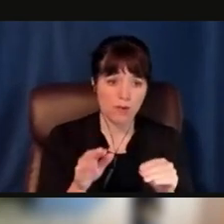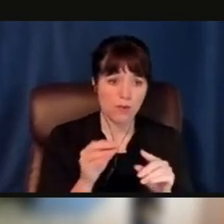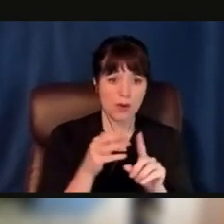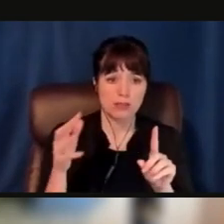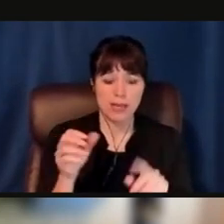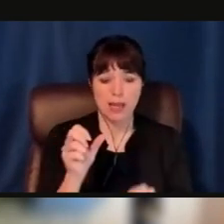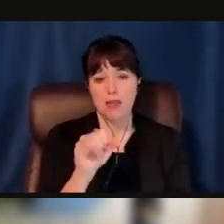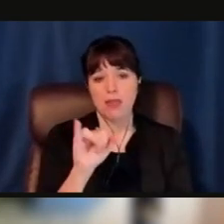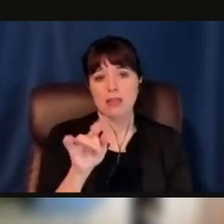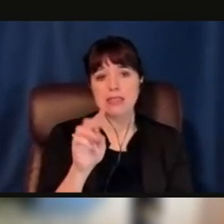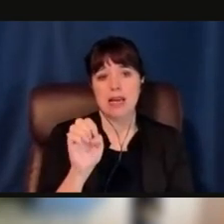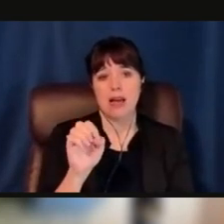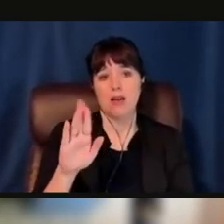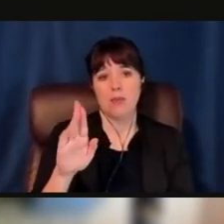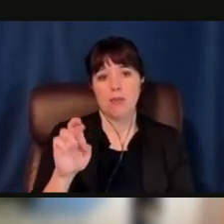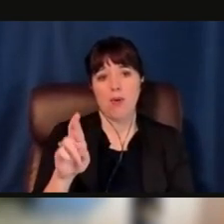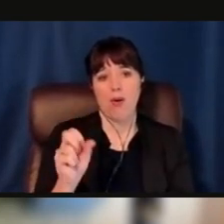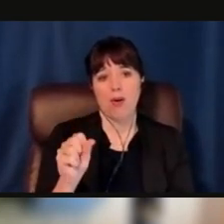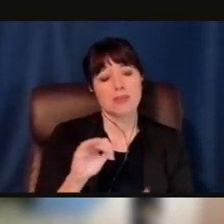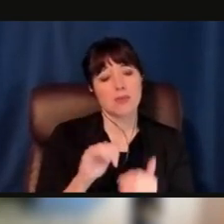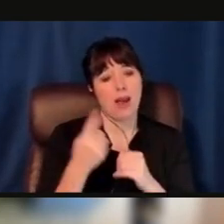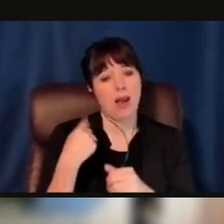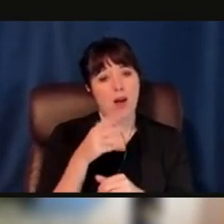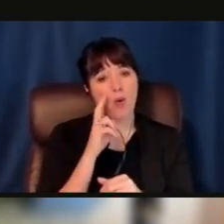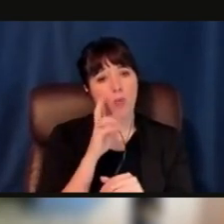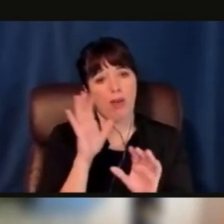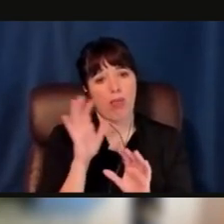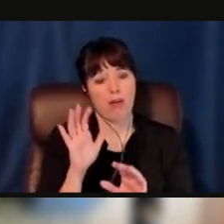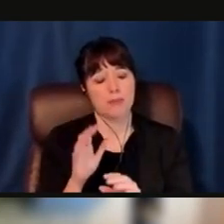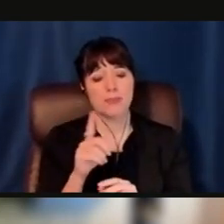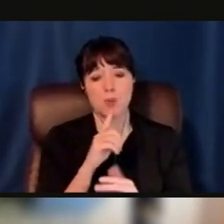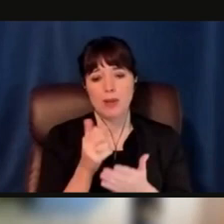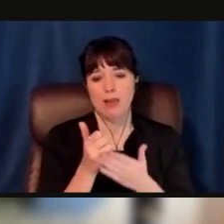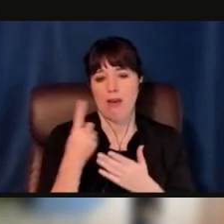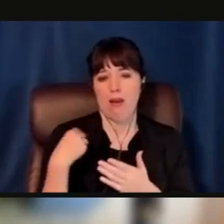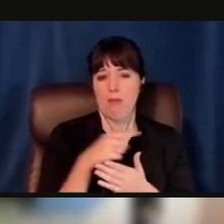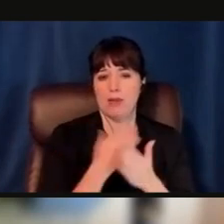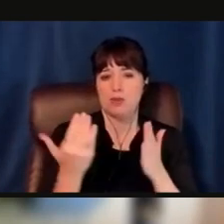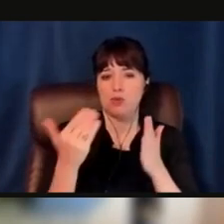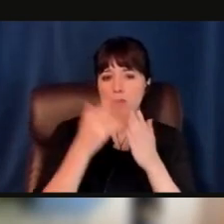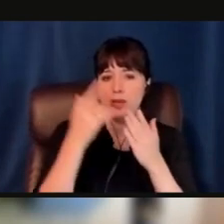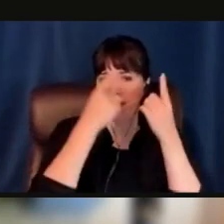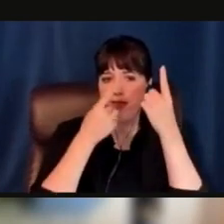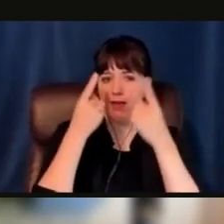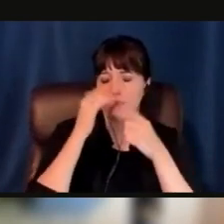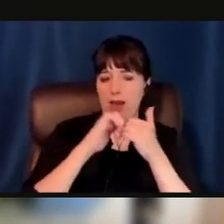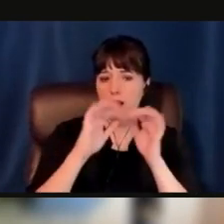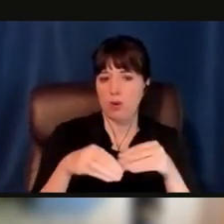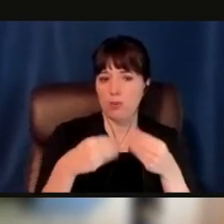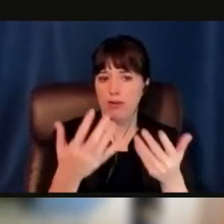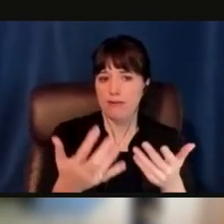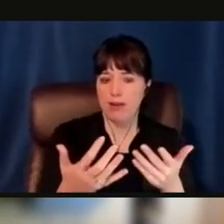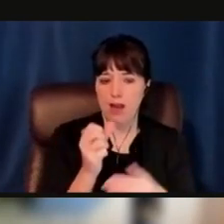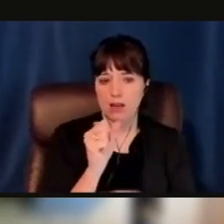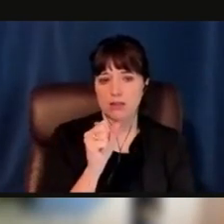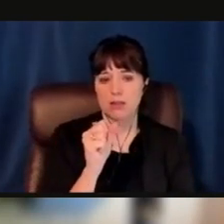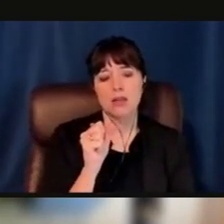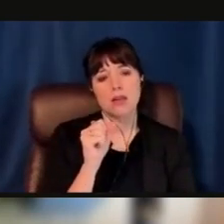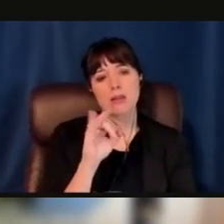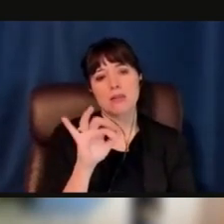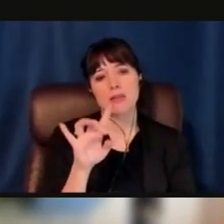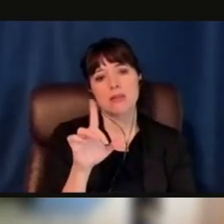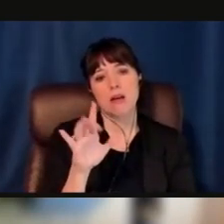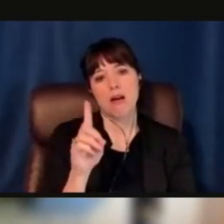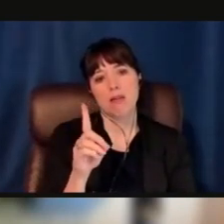sidebars for how we look and really help us rethink how we provide solid waste service and the